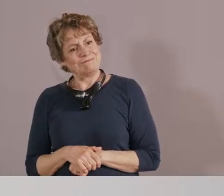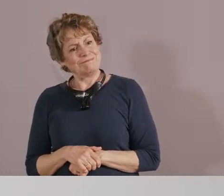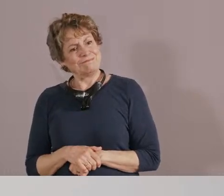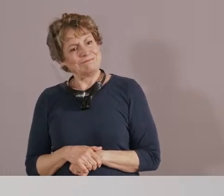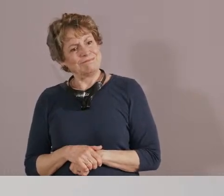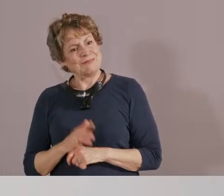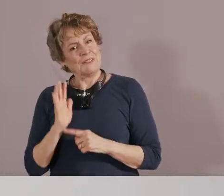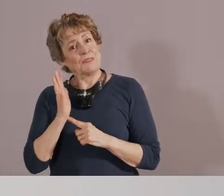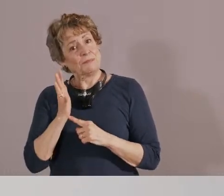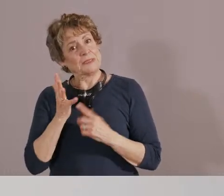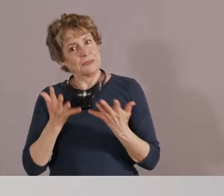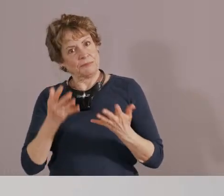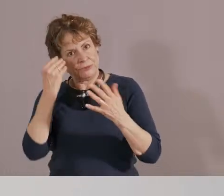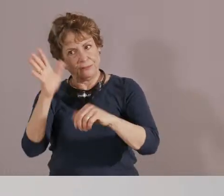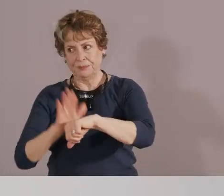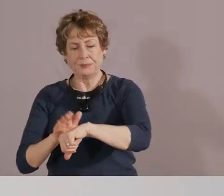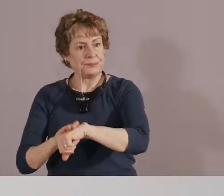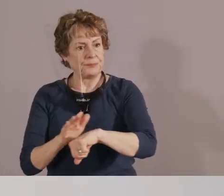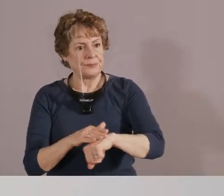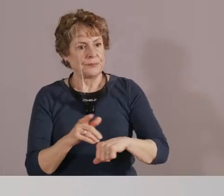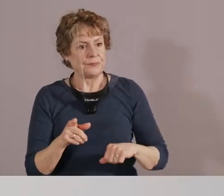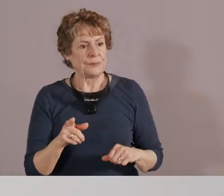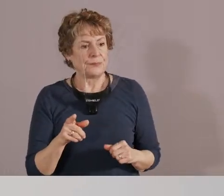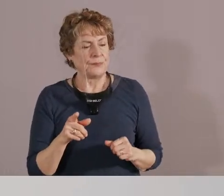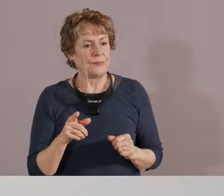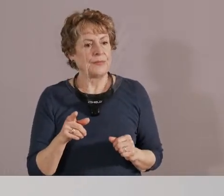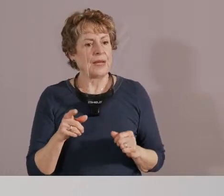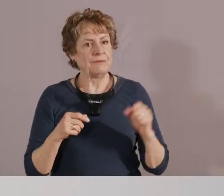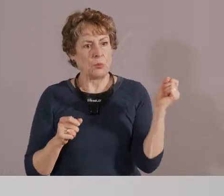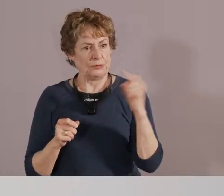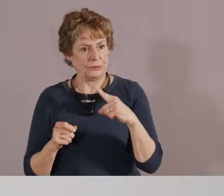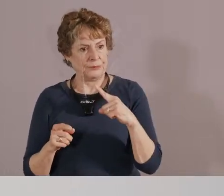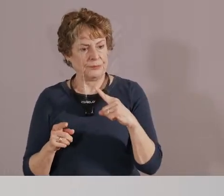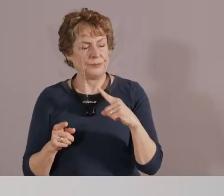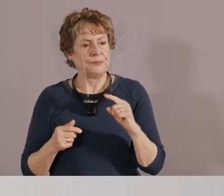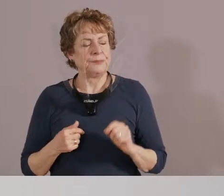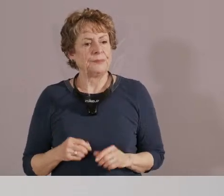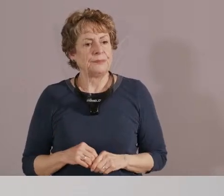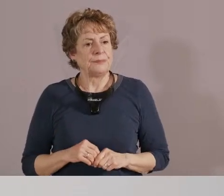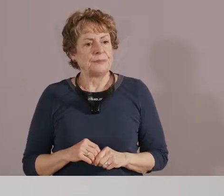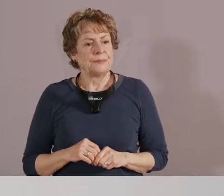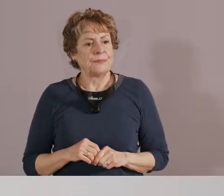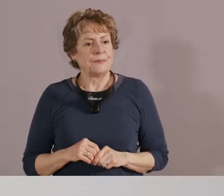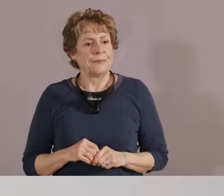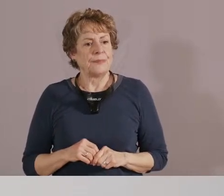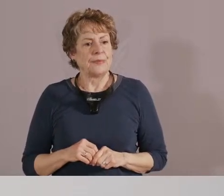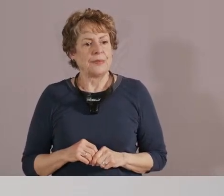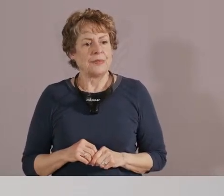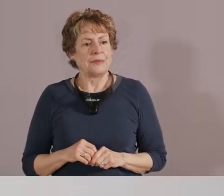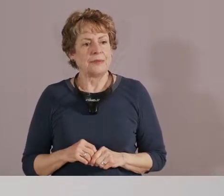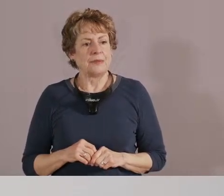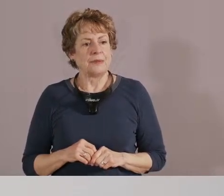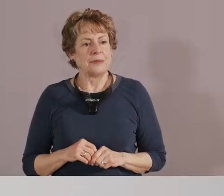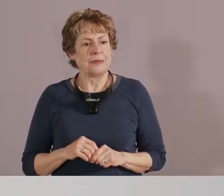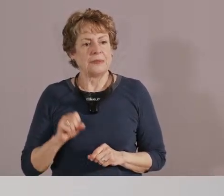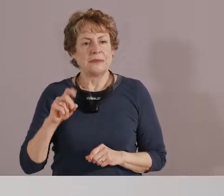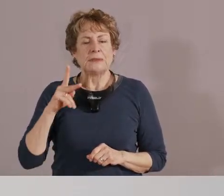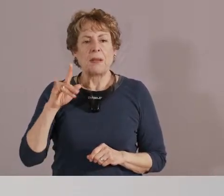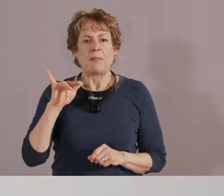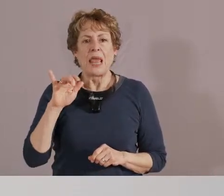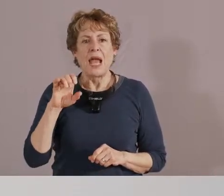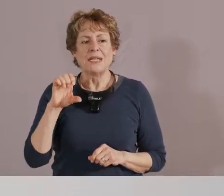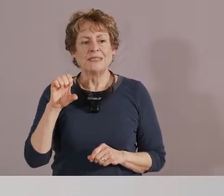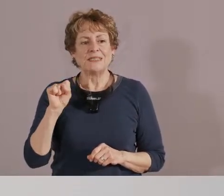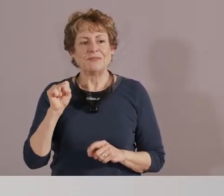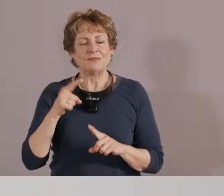Okay, very brief. Just following up on Cameron and Nicole's questions, with the limited supply from the county, is it kind of causing a ripple